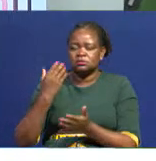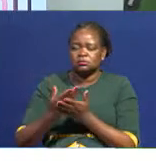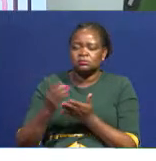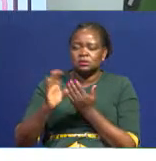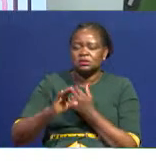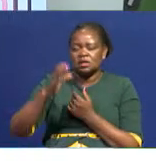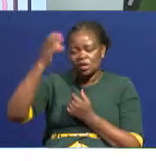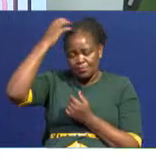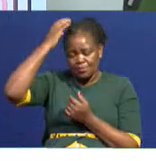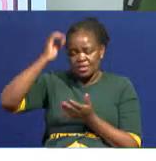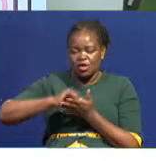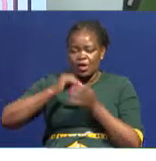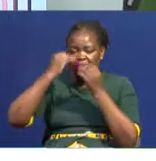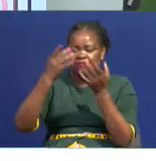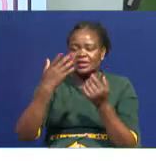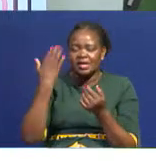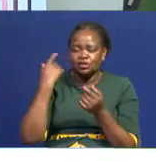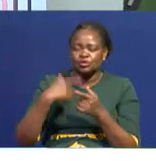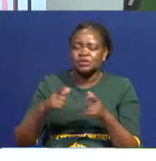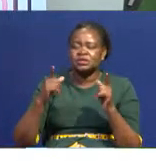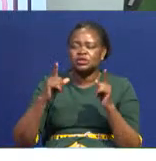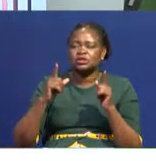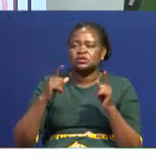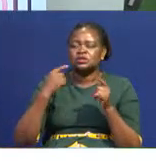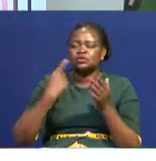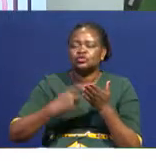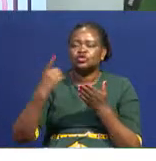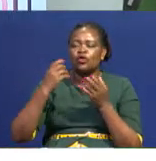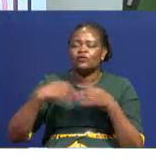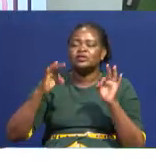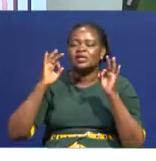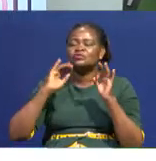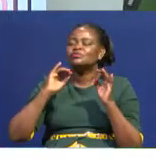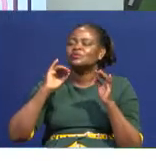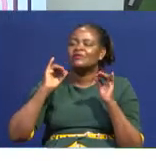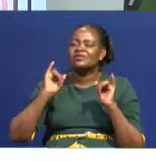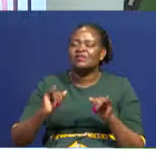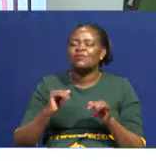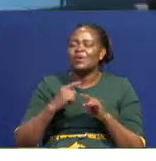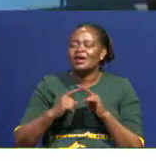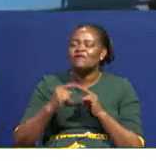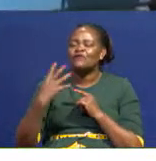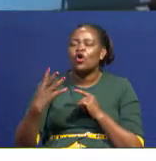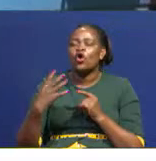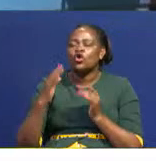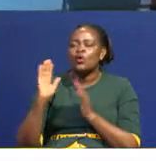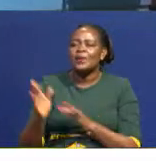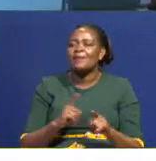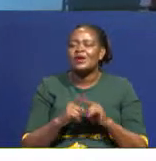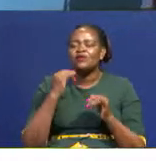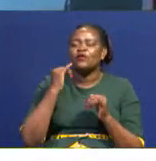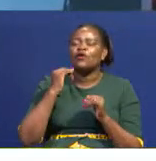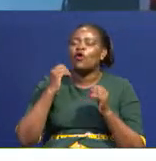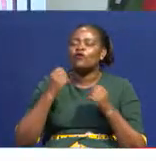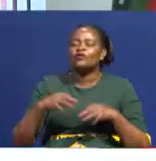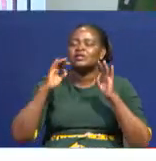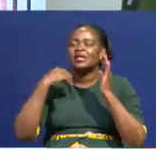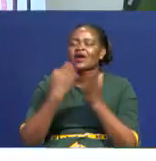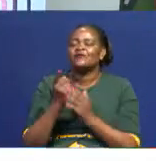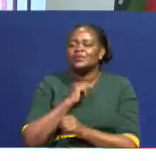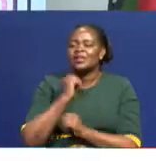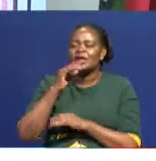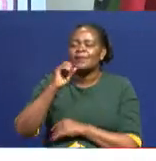was released last week officially. This has taken us almost 4 years to plan, but now officially they have arrived. So in the next month or